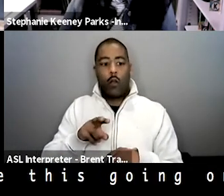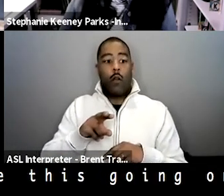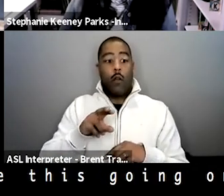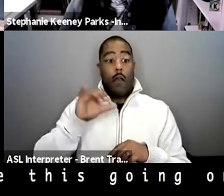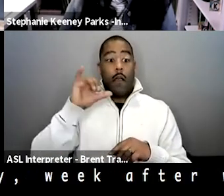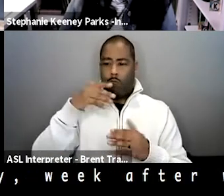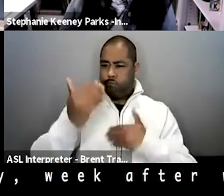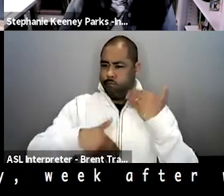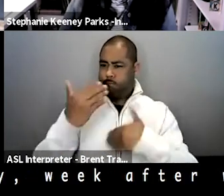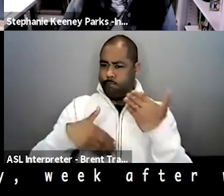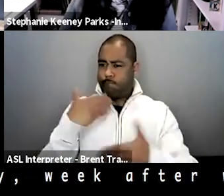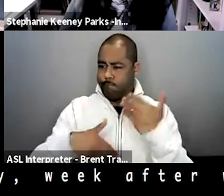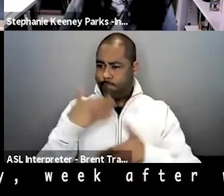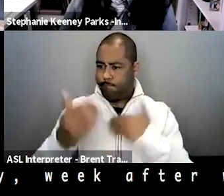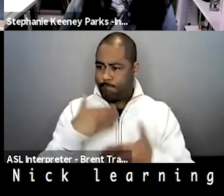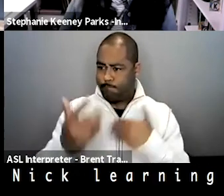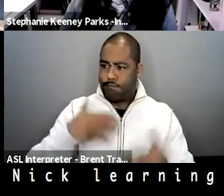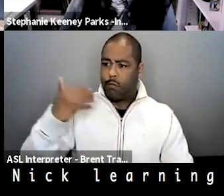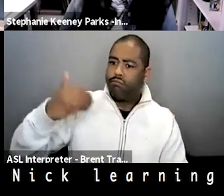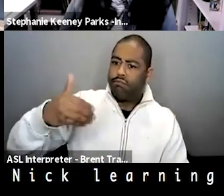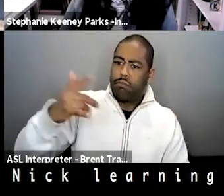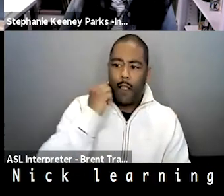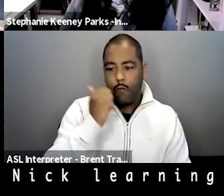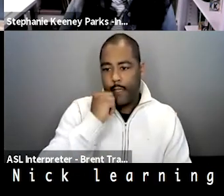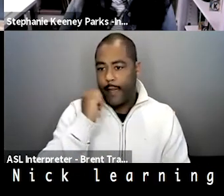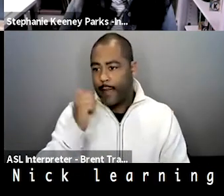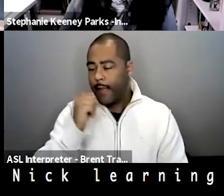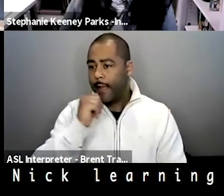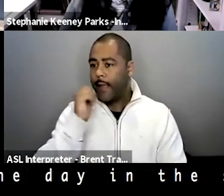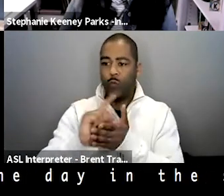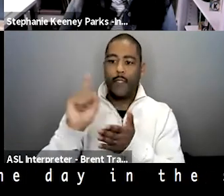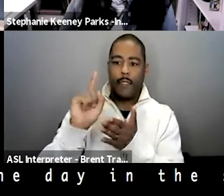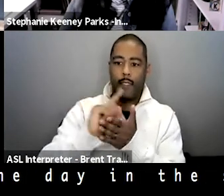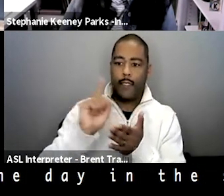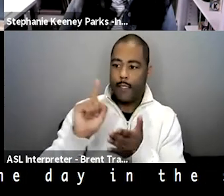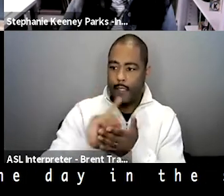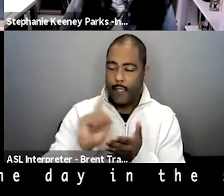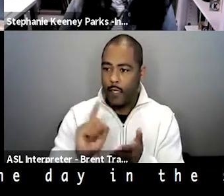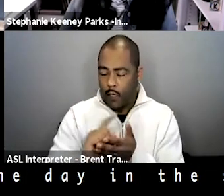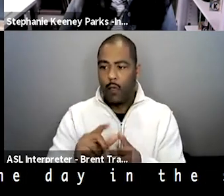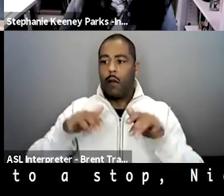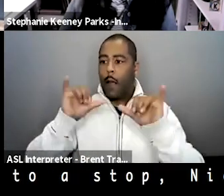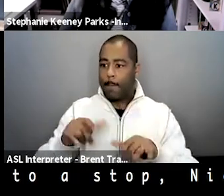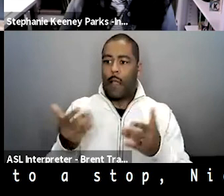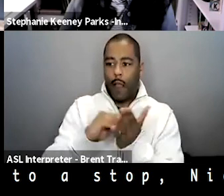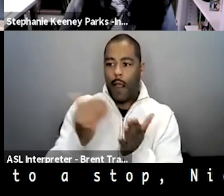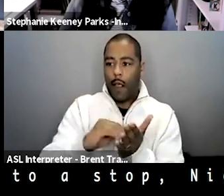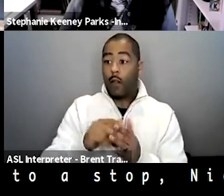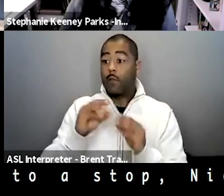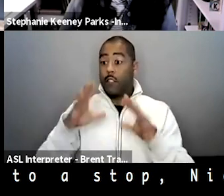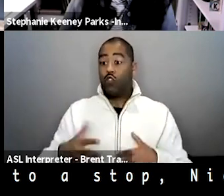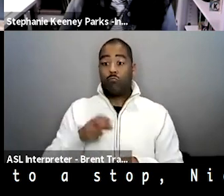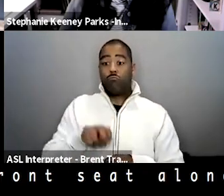a group of people would see this going on day after day, week after week. They saw Nicholas learning how to do this. But one day in the